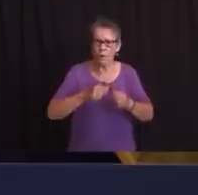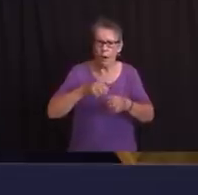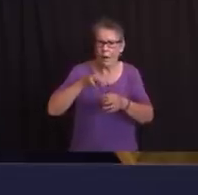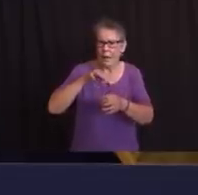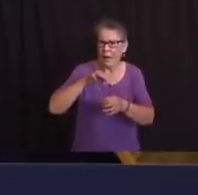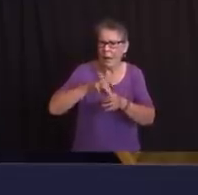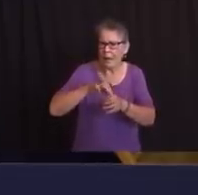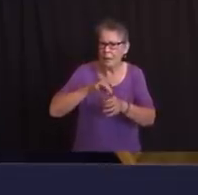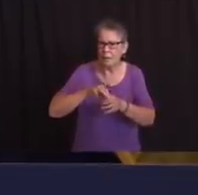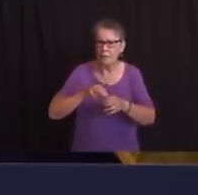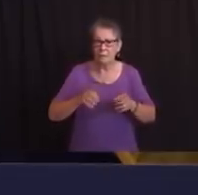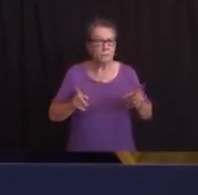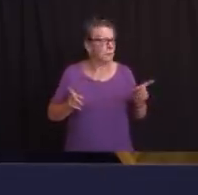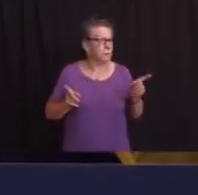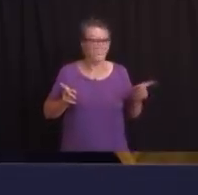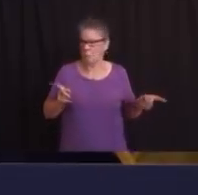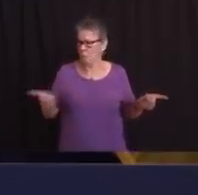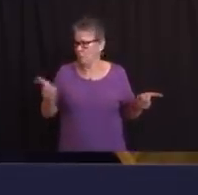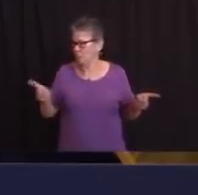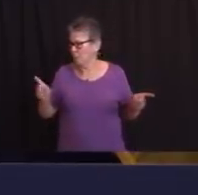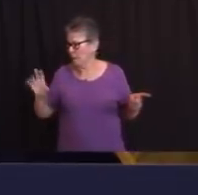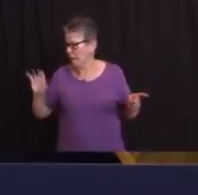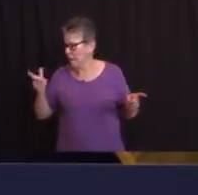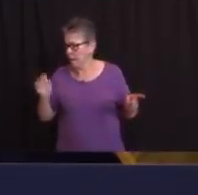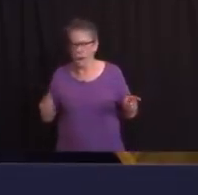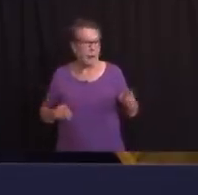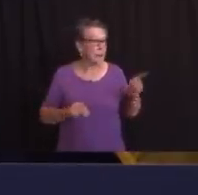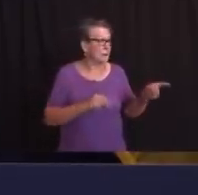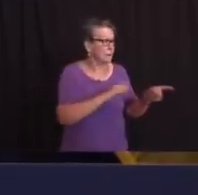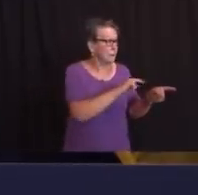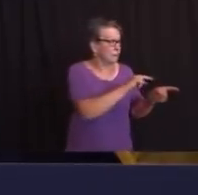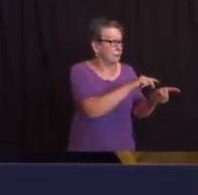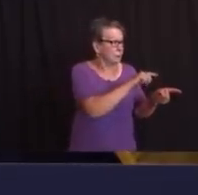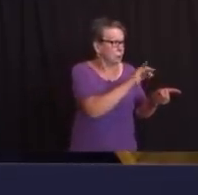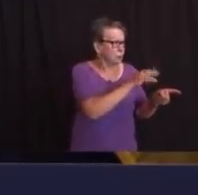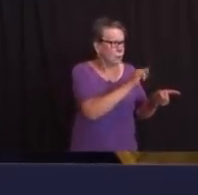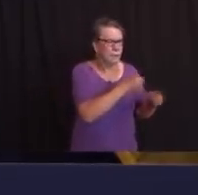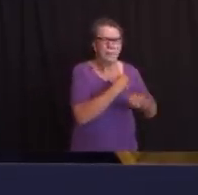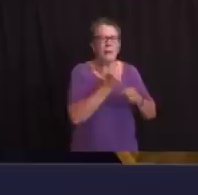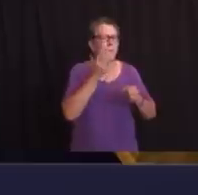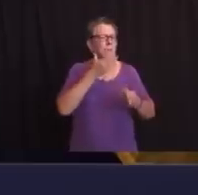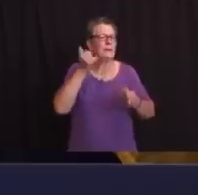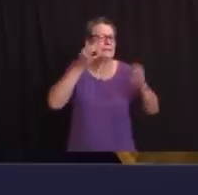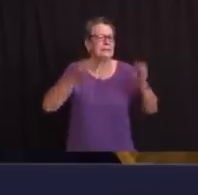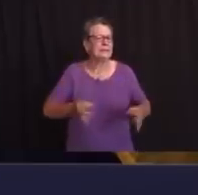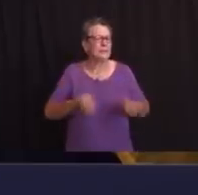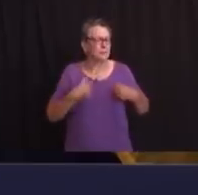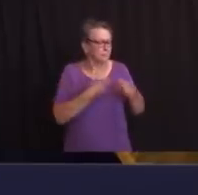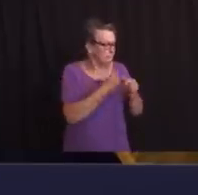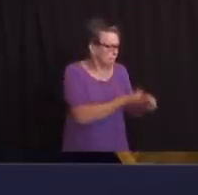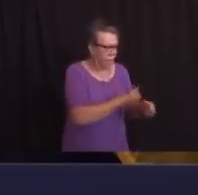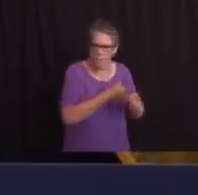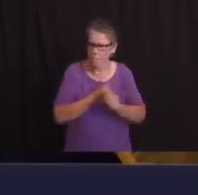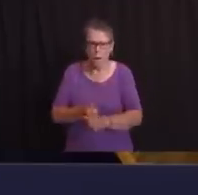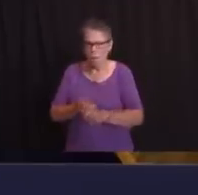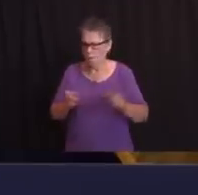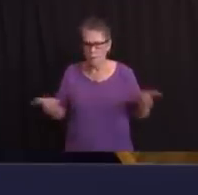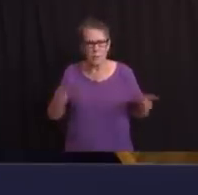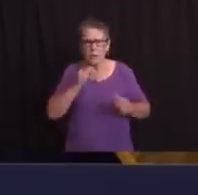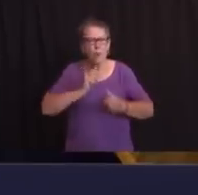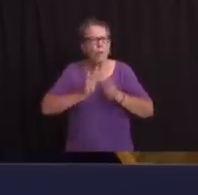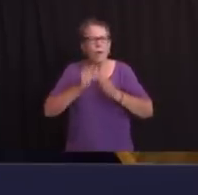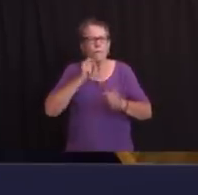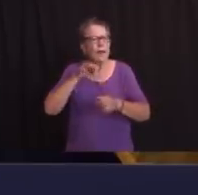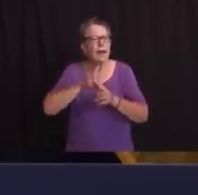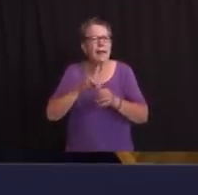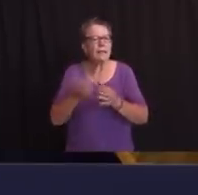strikes as best they can, and so am I. I think the more humbling part of this is that